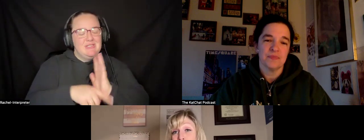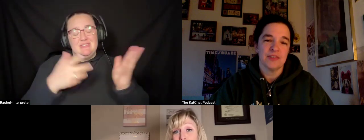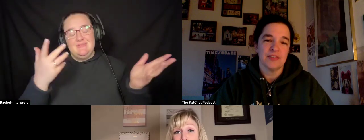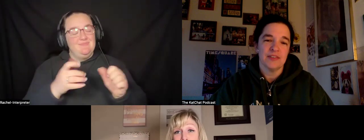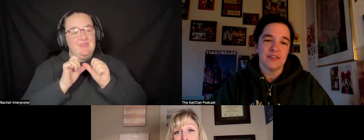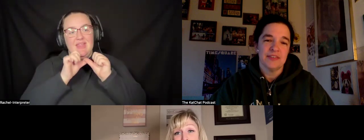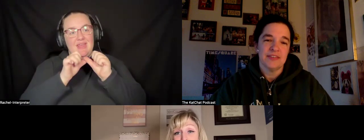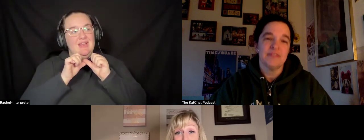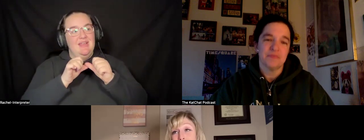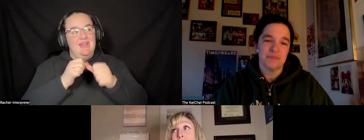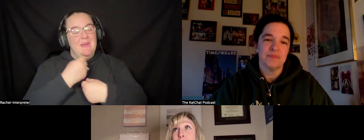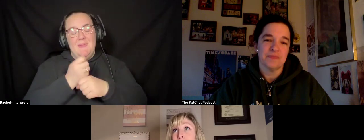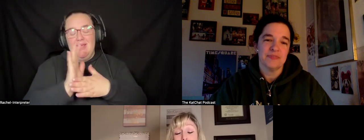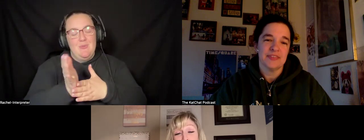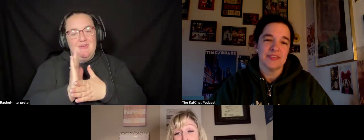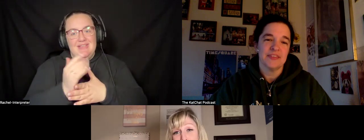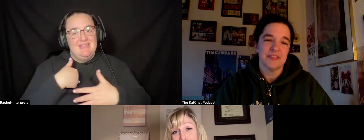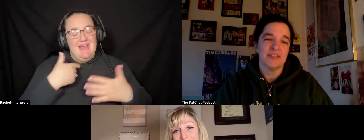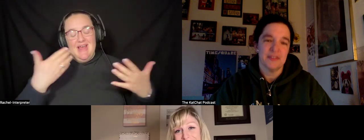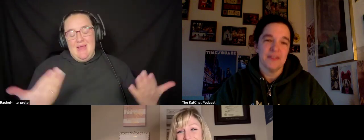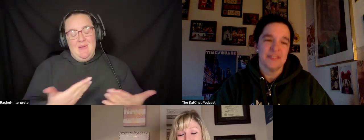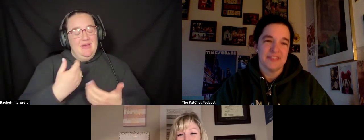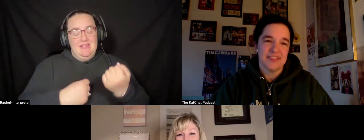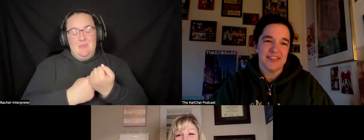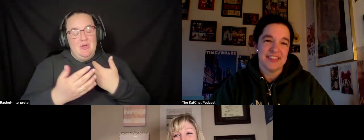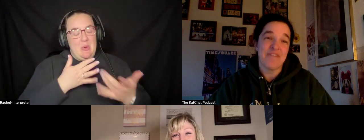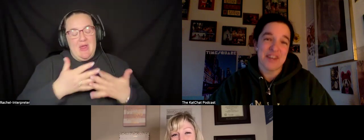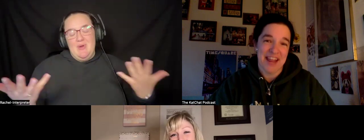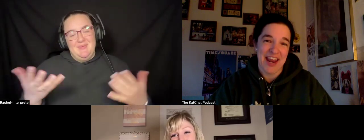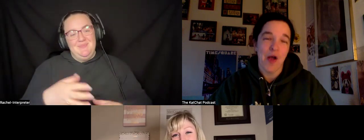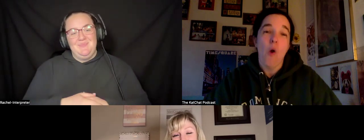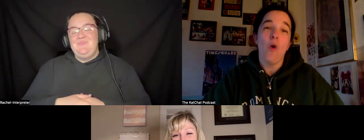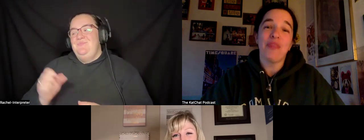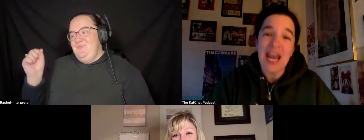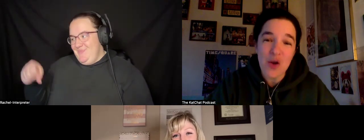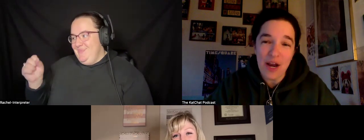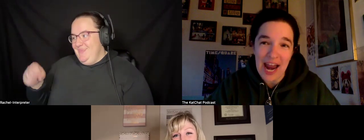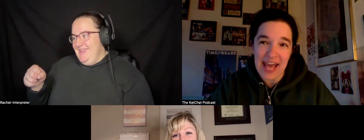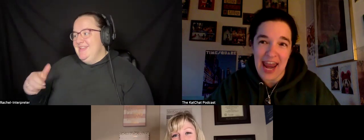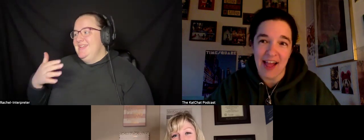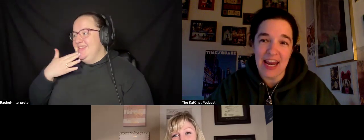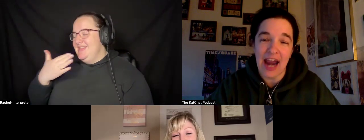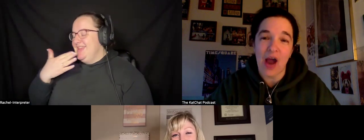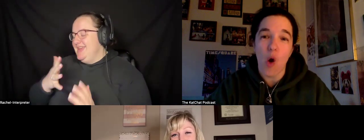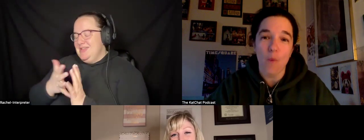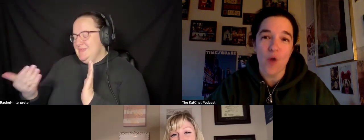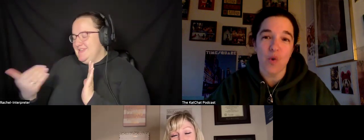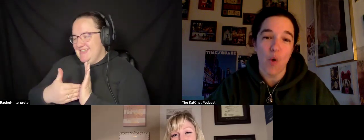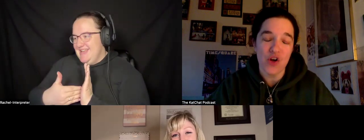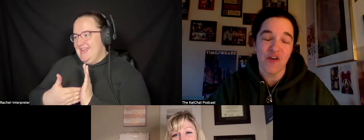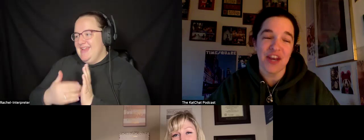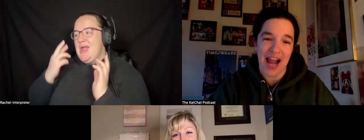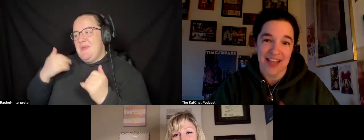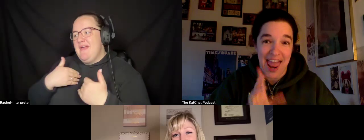keep delivering for us because I'm here for it no matter what. Definitely. Well, thank you again, Haley, and I hope you have